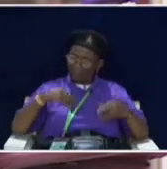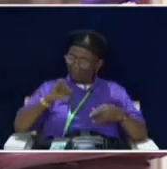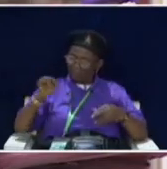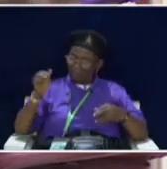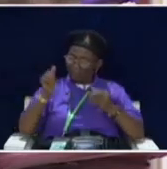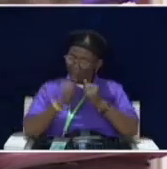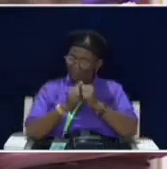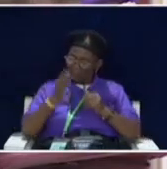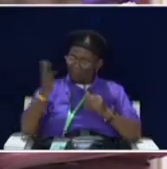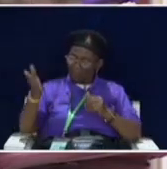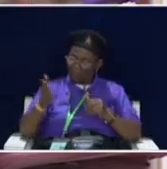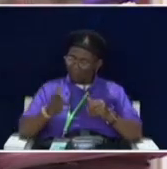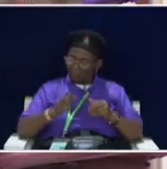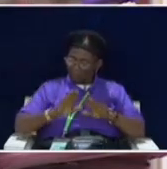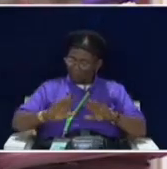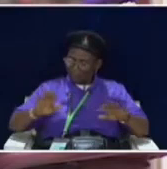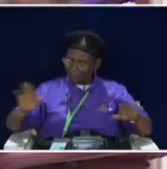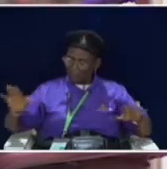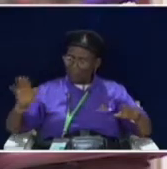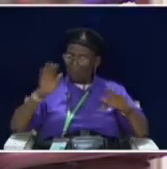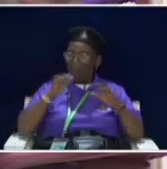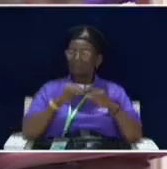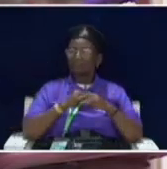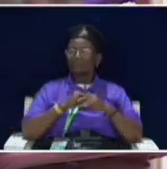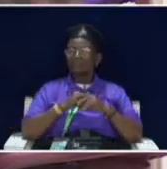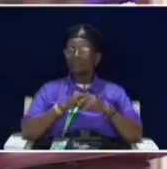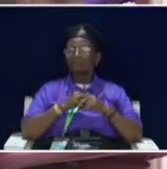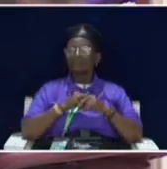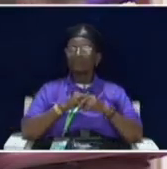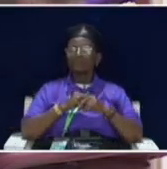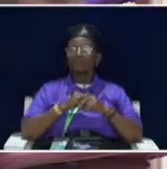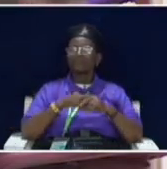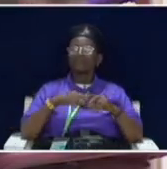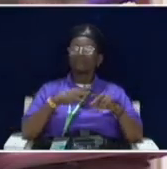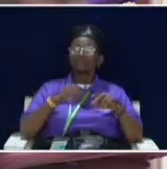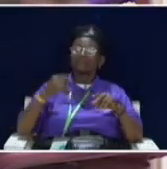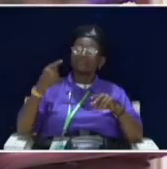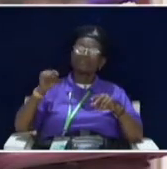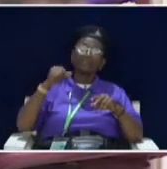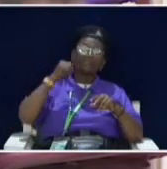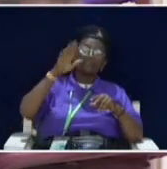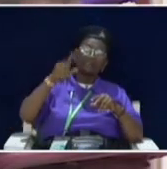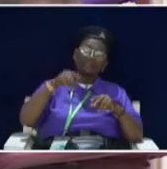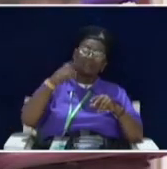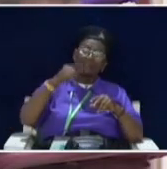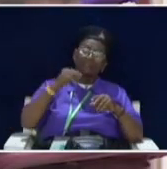their children. And the woman said, oh,